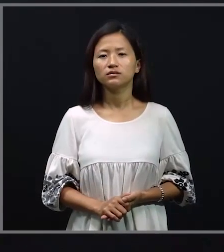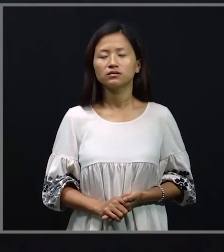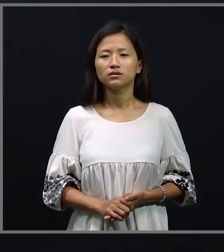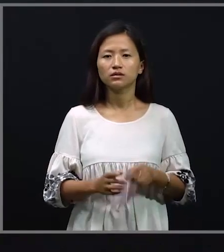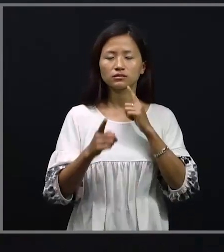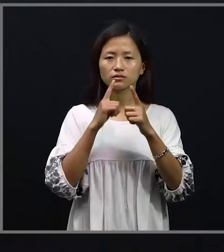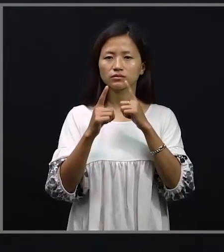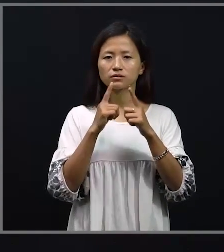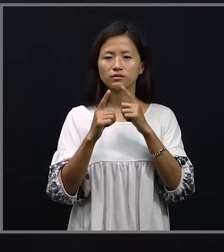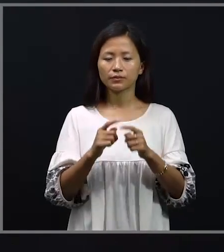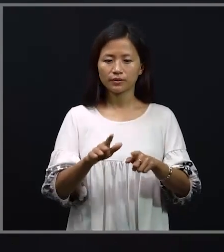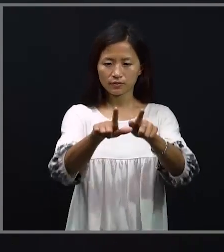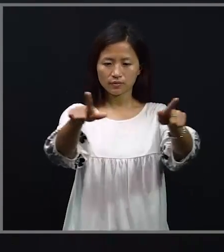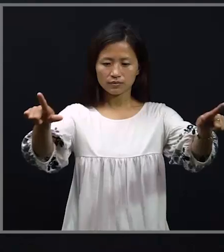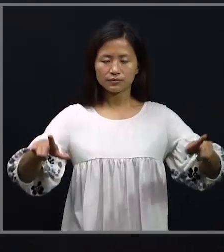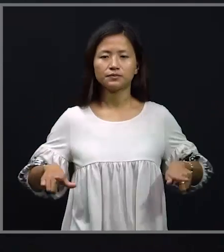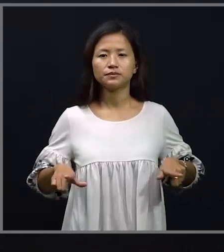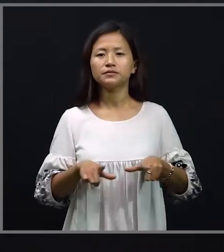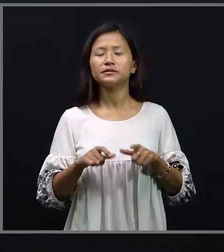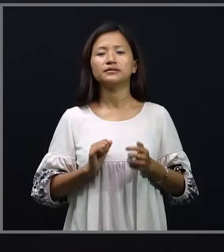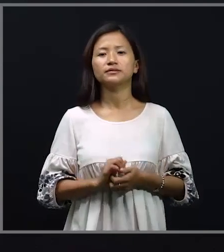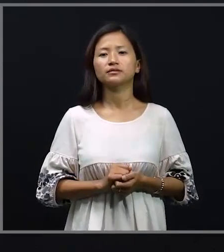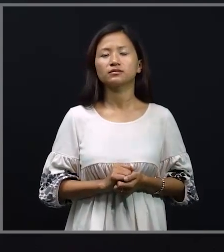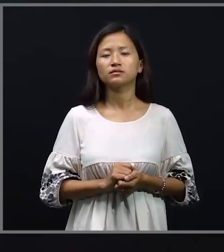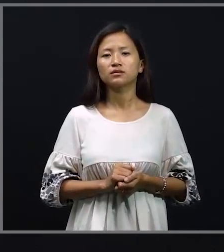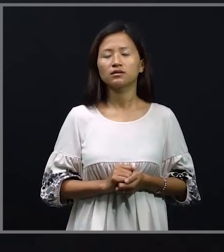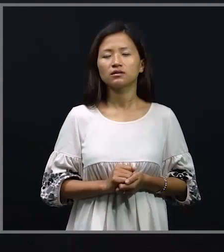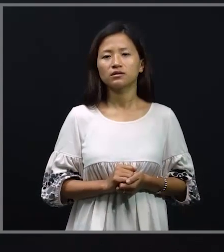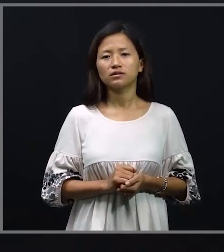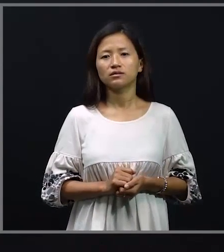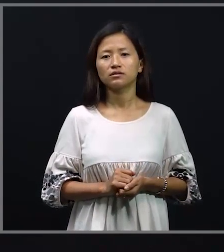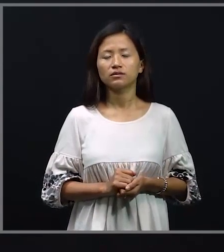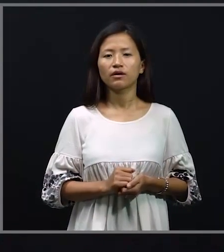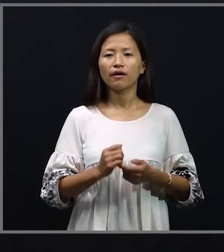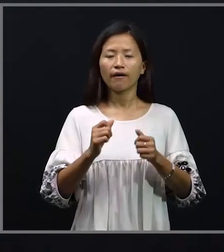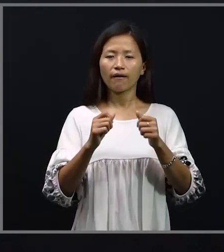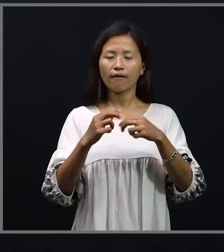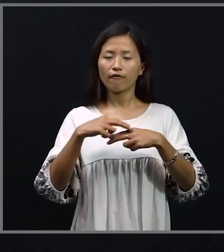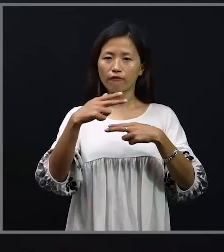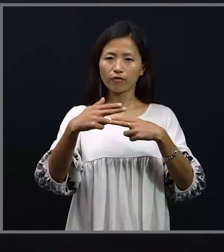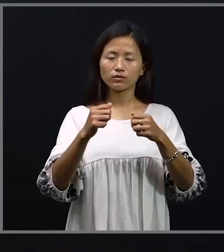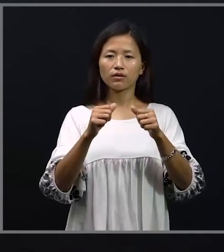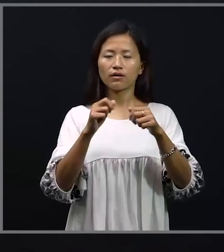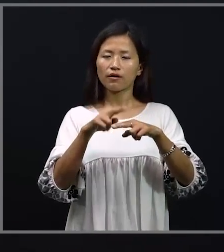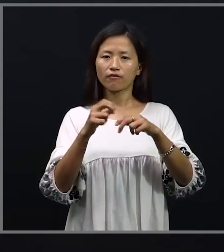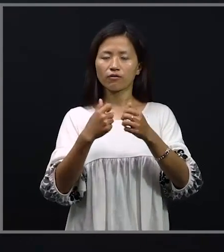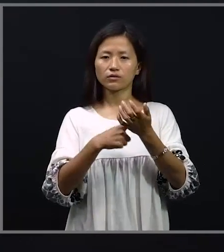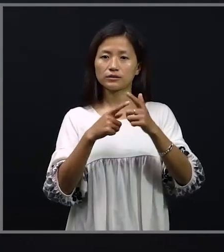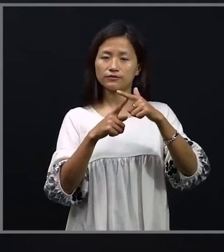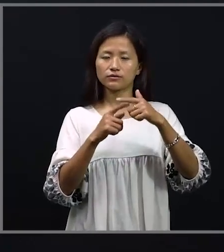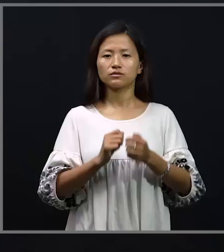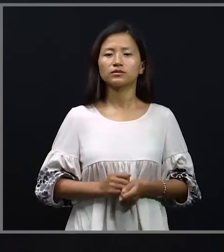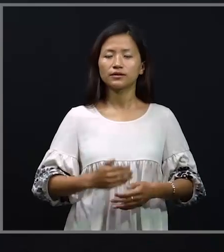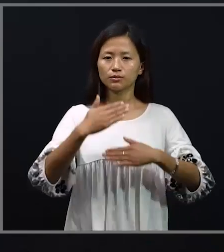it's talking about land. Okay, land, fort, that is block, and